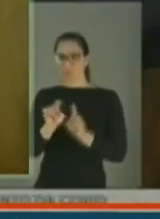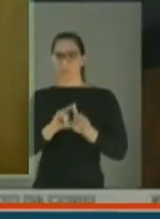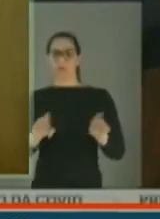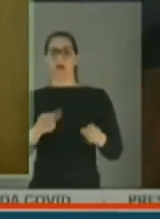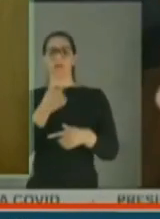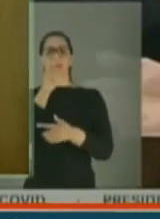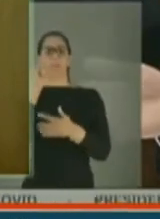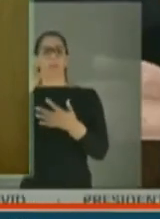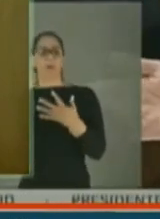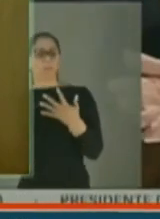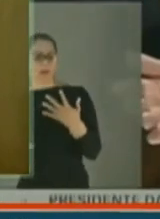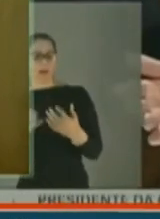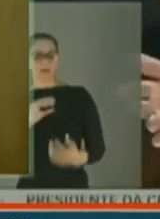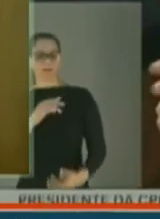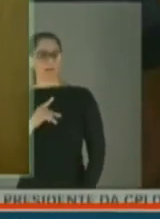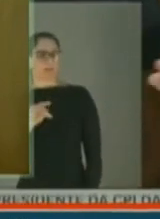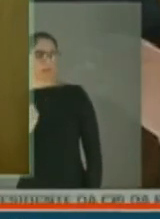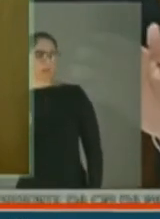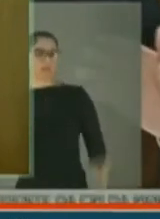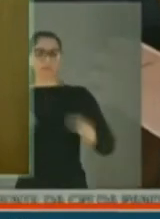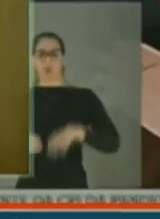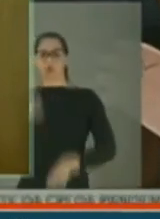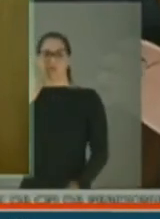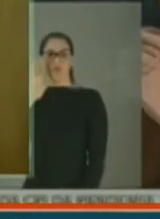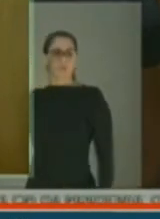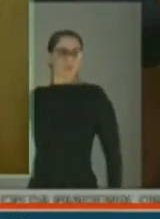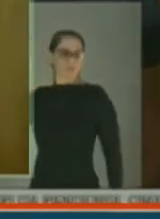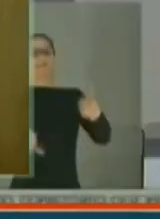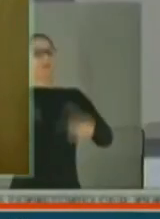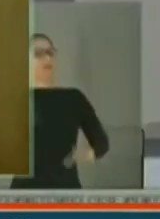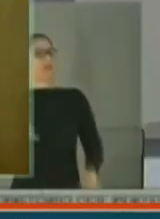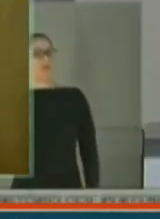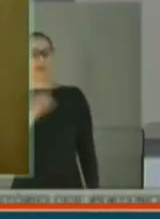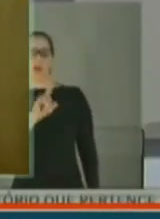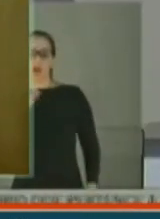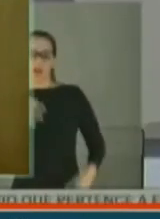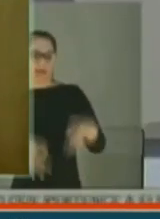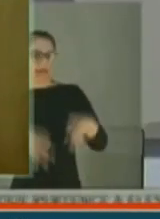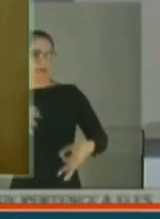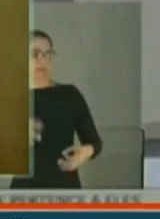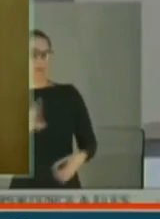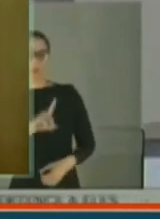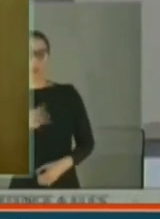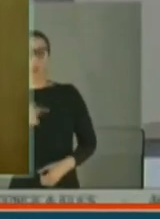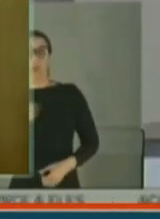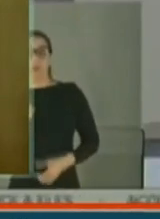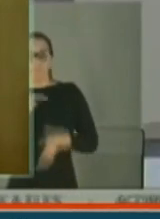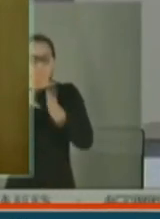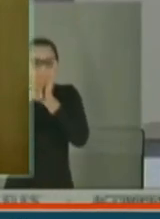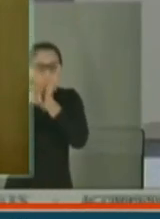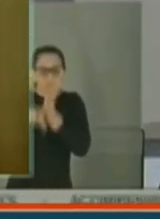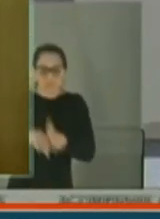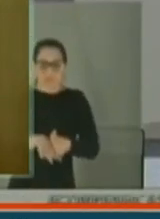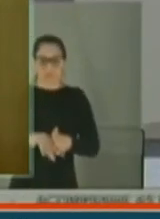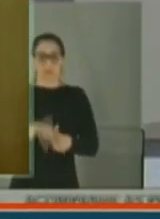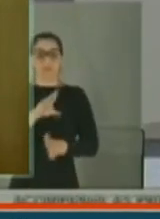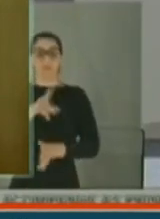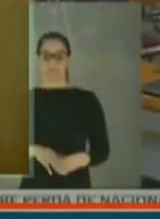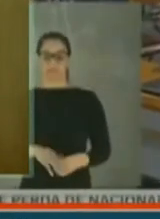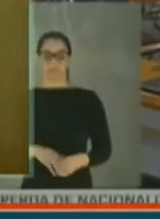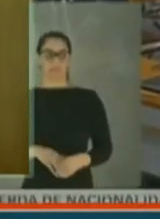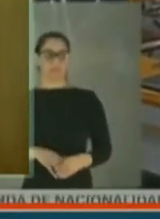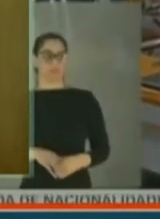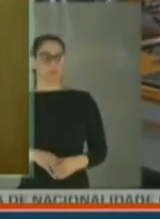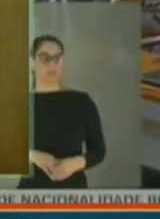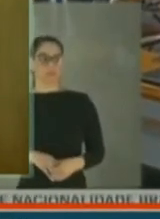to blackouts in this country. So with that being said, it looks like there was a tentative small victory for the Brazilian labor movement today. And